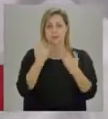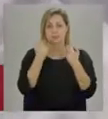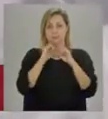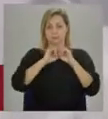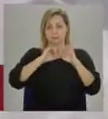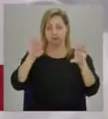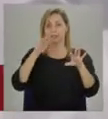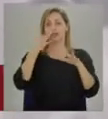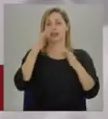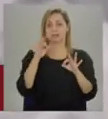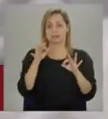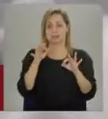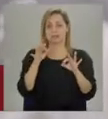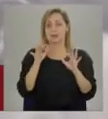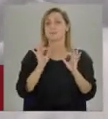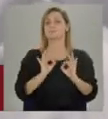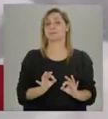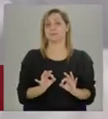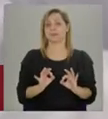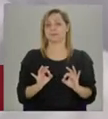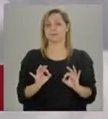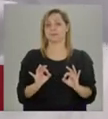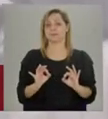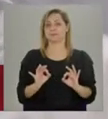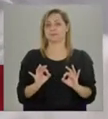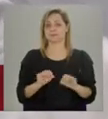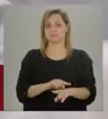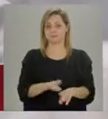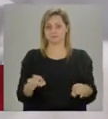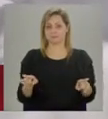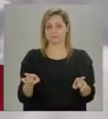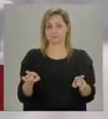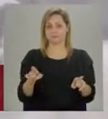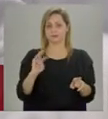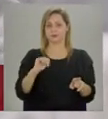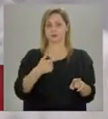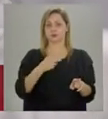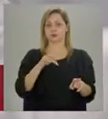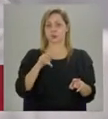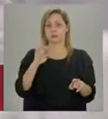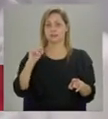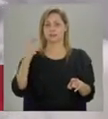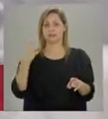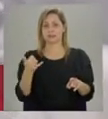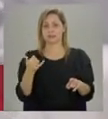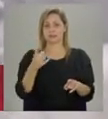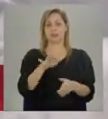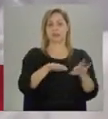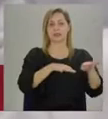is simple. Get ready. Stuart Ramsey, Sky News, Bergamo, Italy.